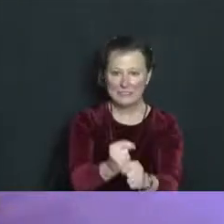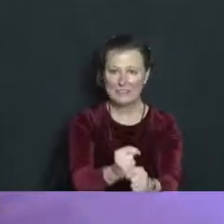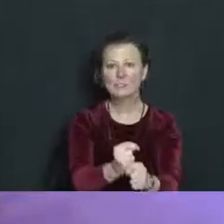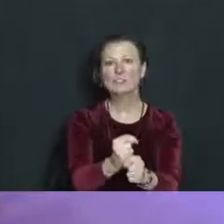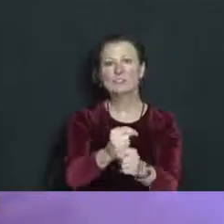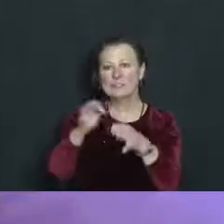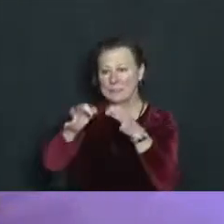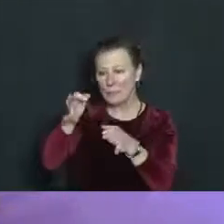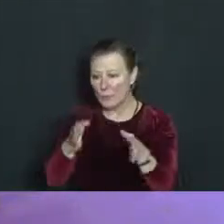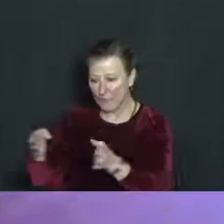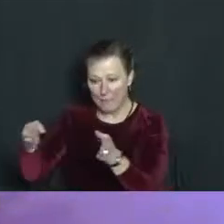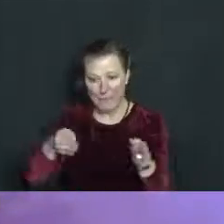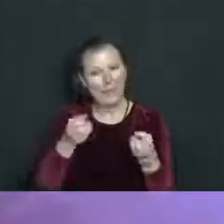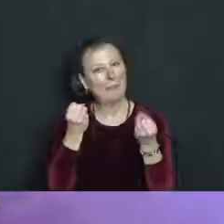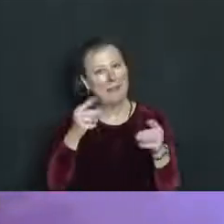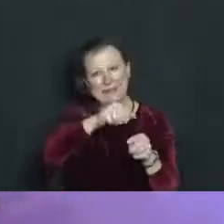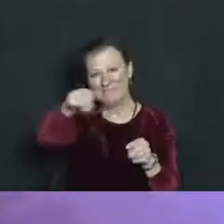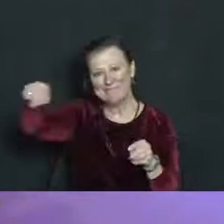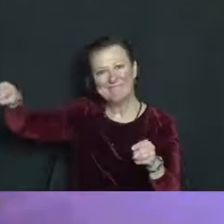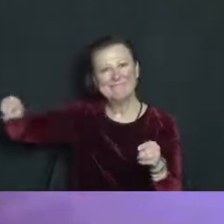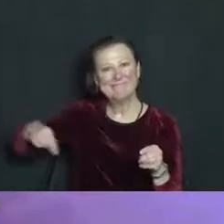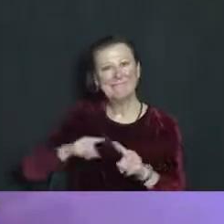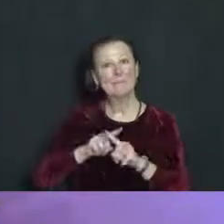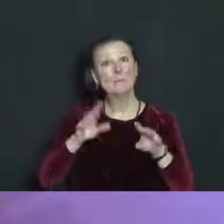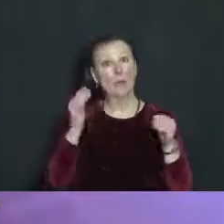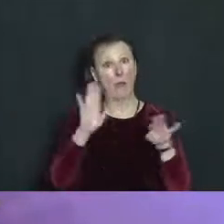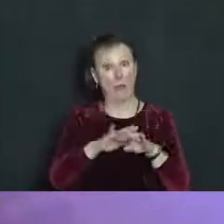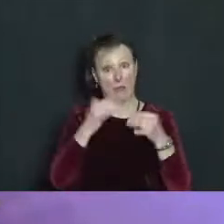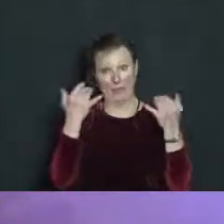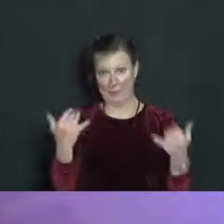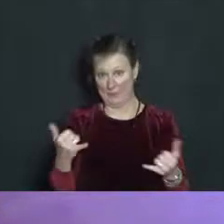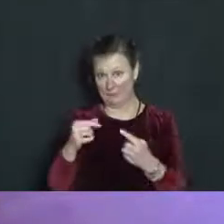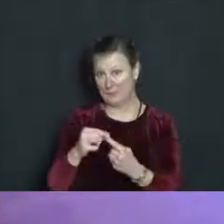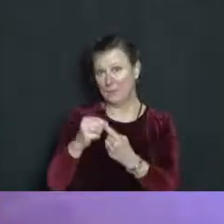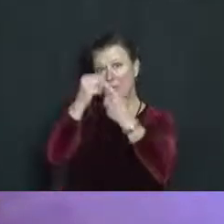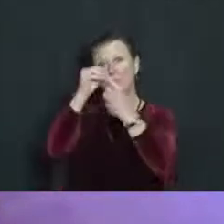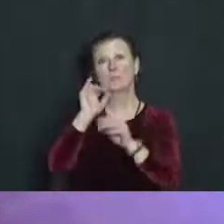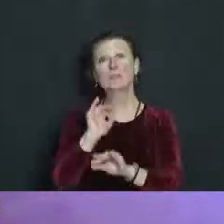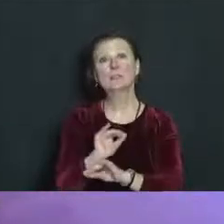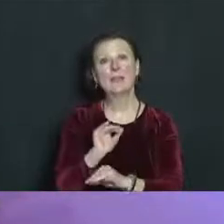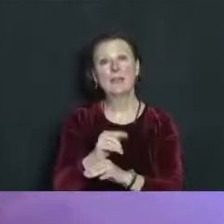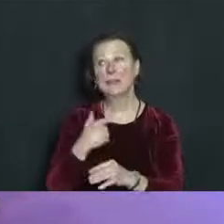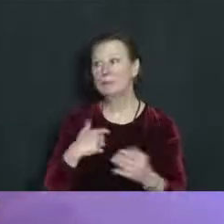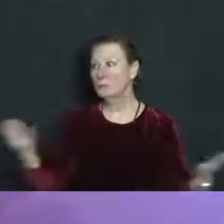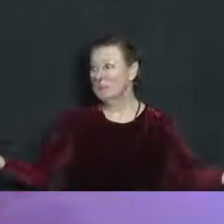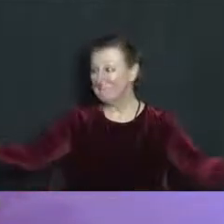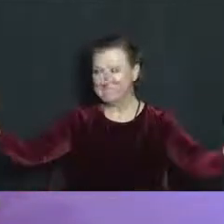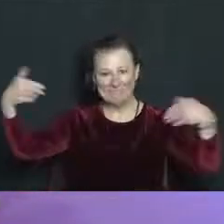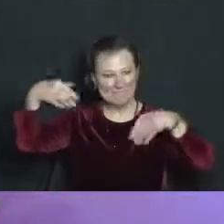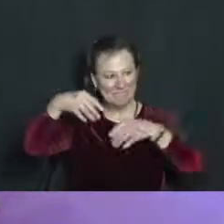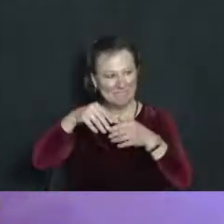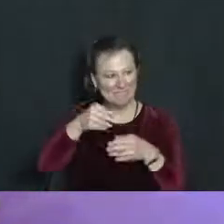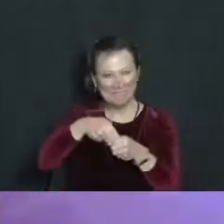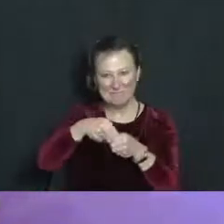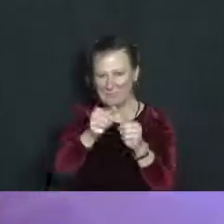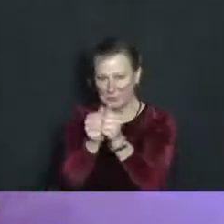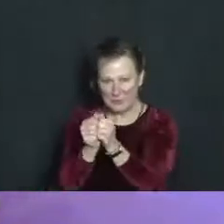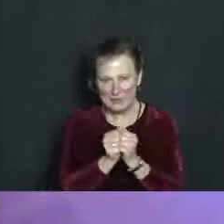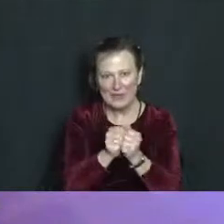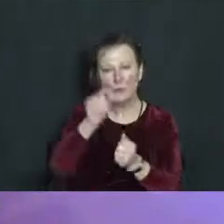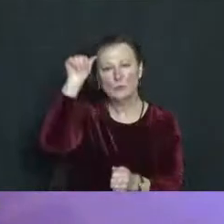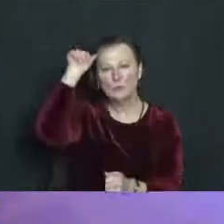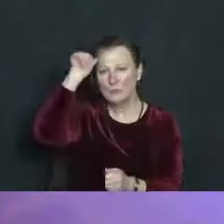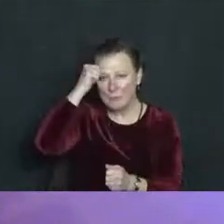spiritual paths. Yet on this special night, we come together to remember the message of